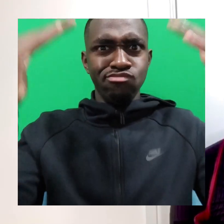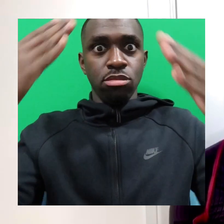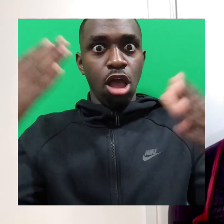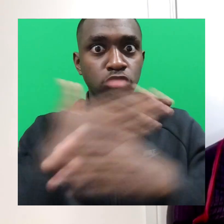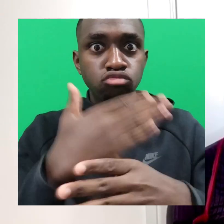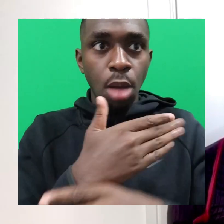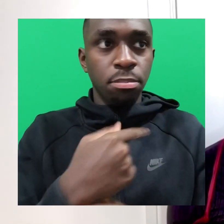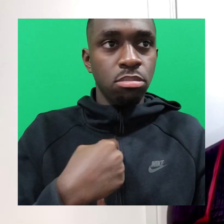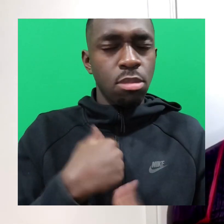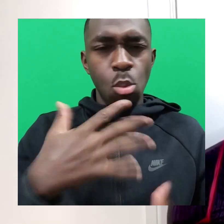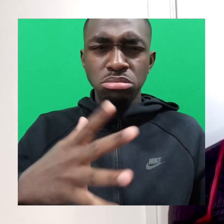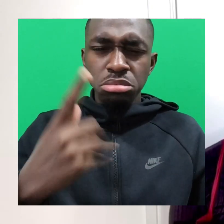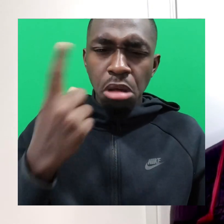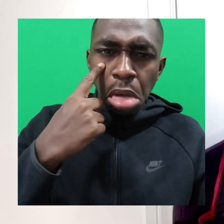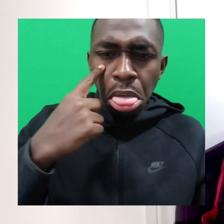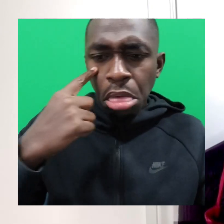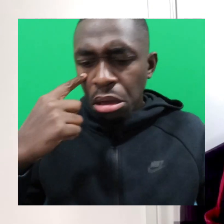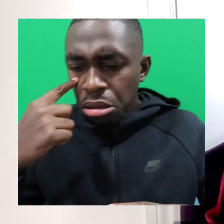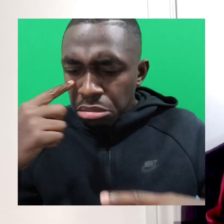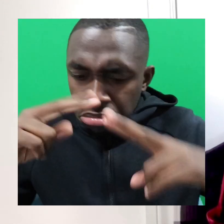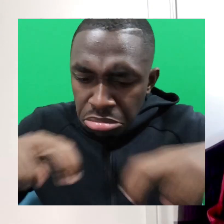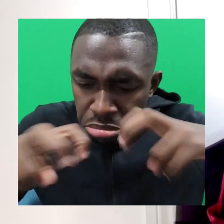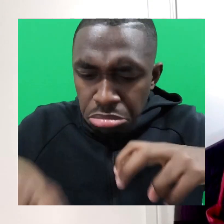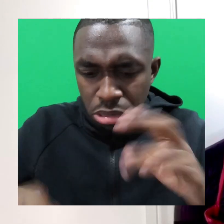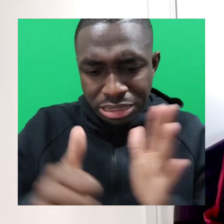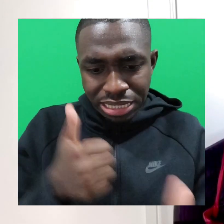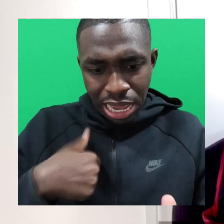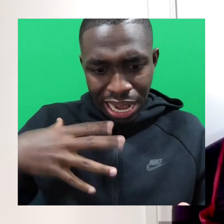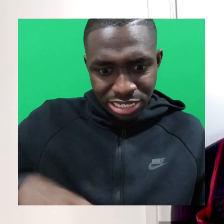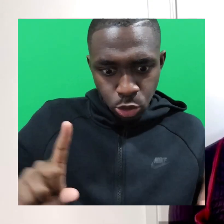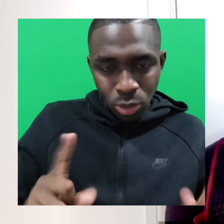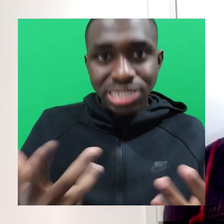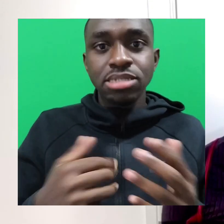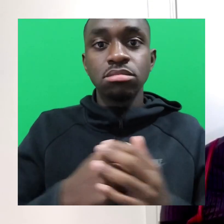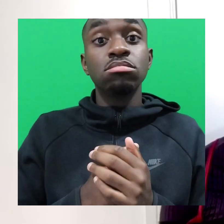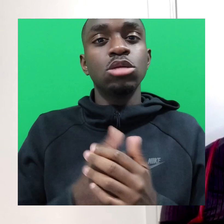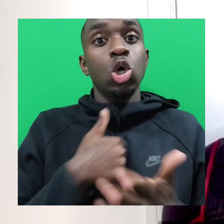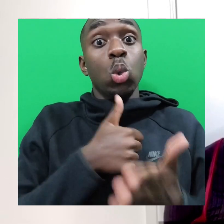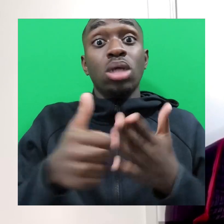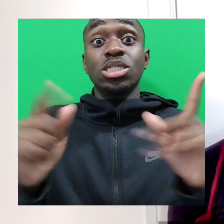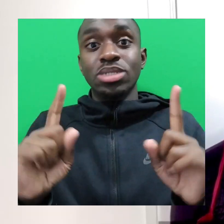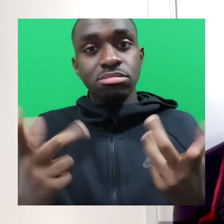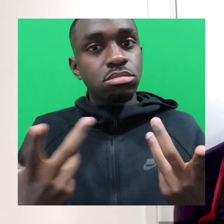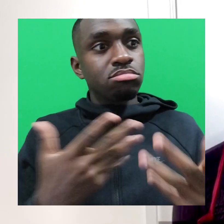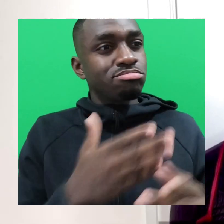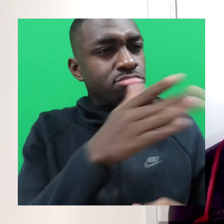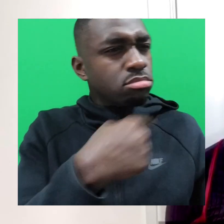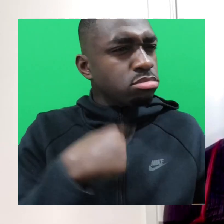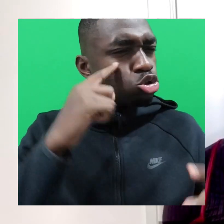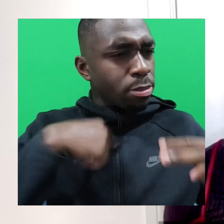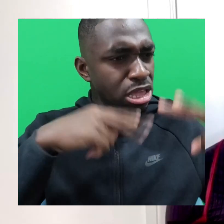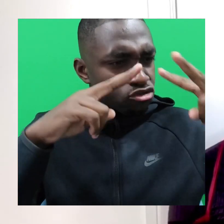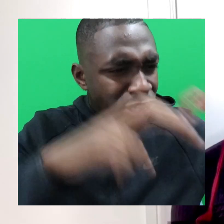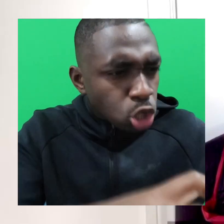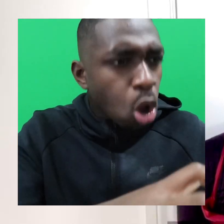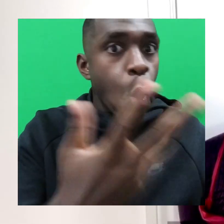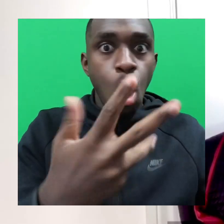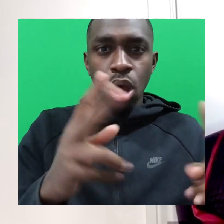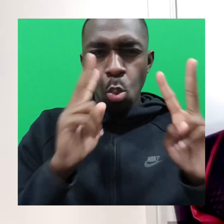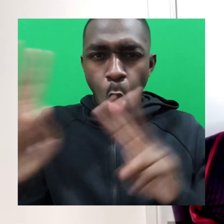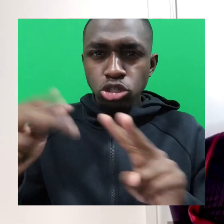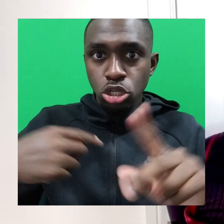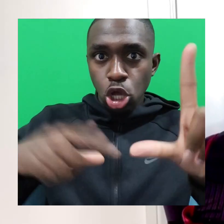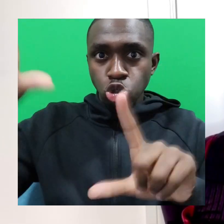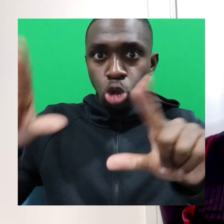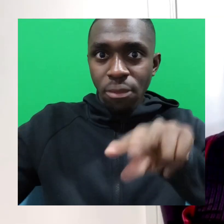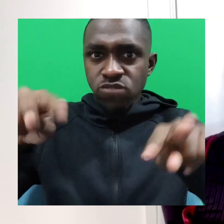I needed to explore these skills. So I would go and do my research, I would go and watch YouTube videos. The more I